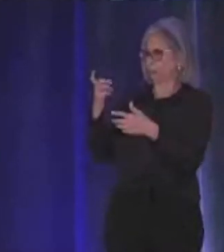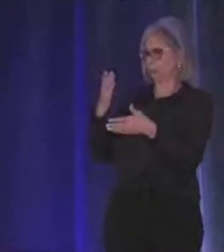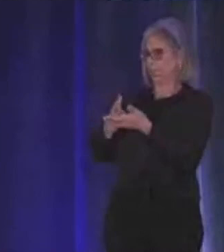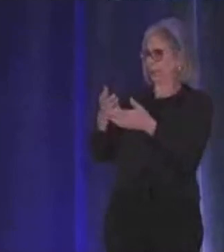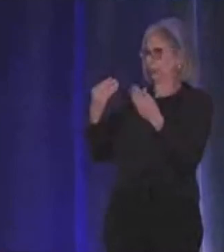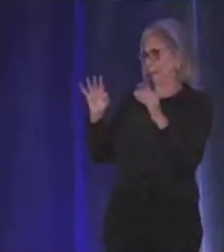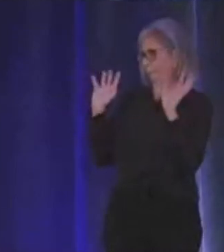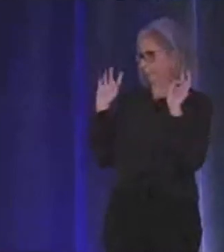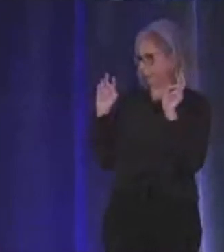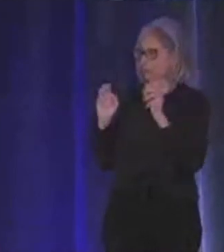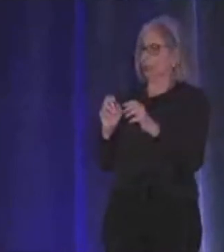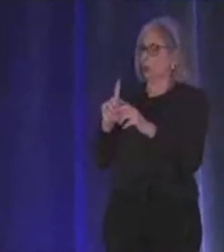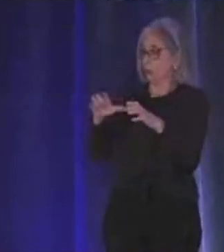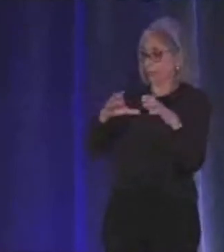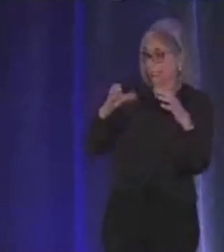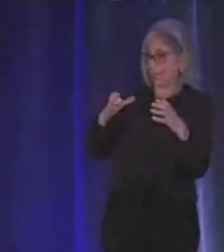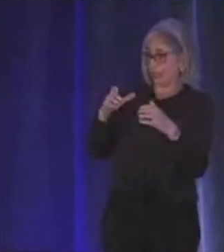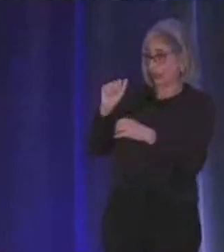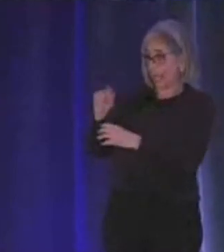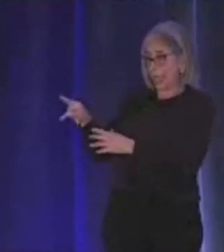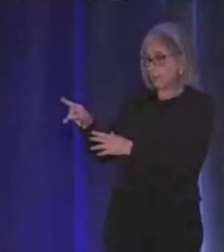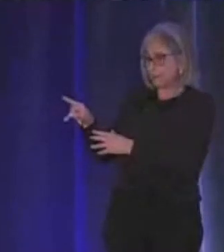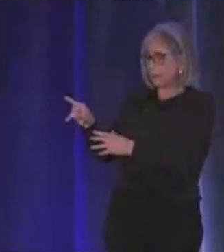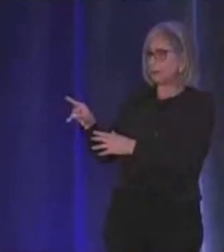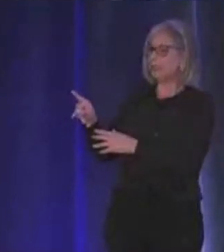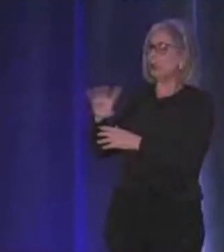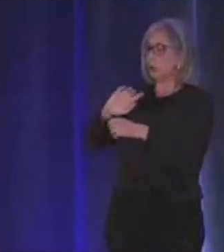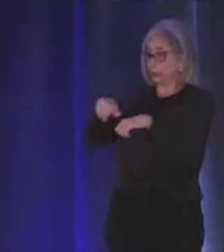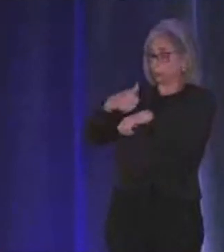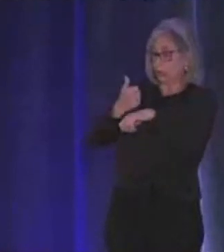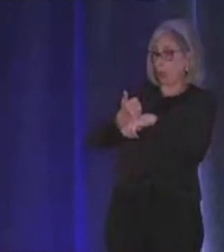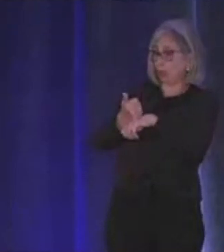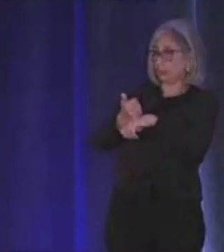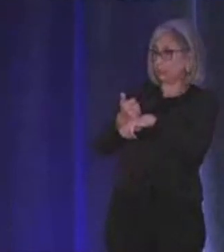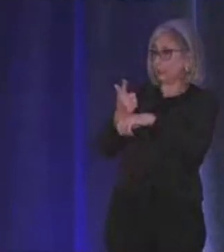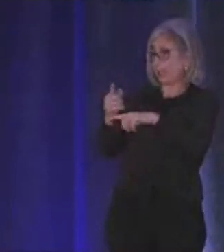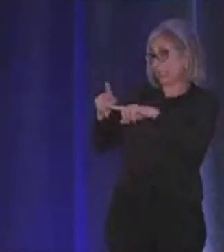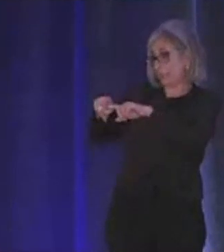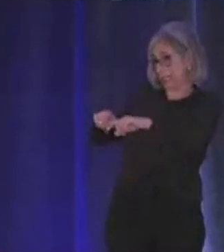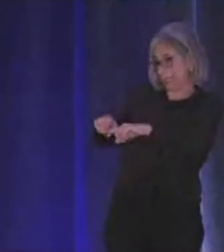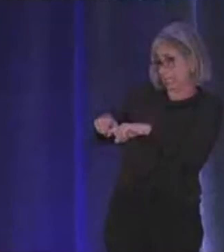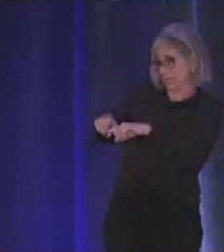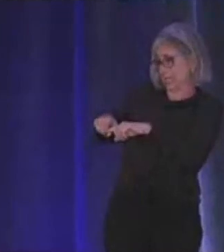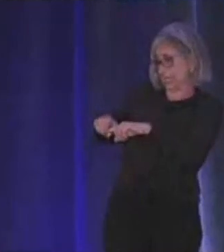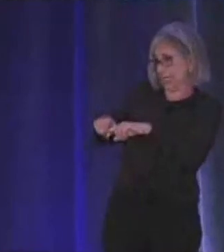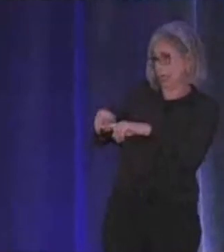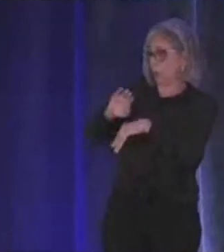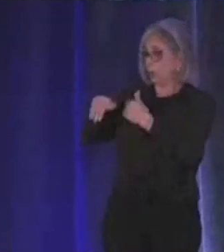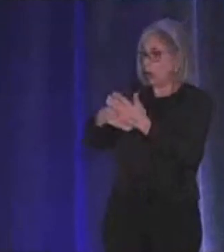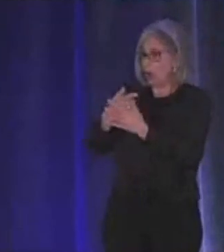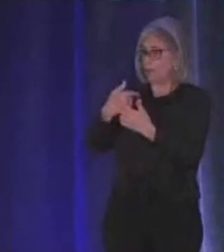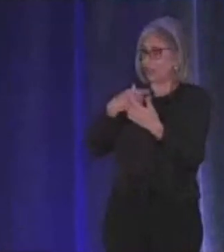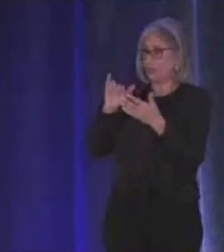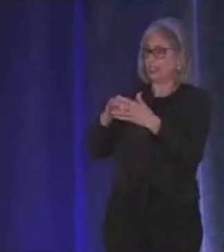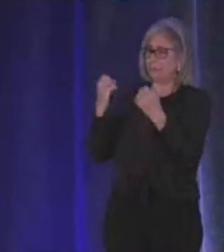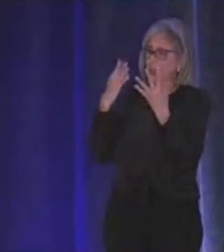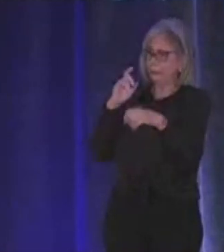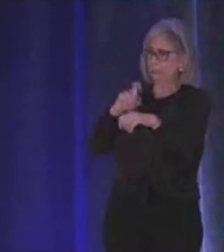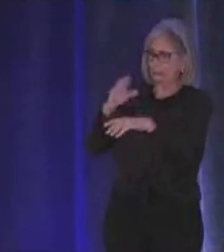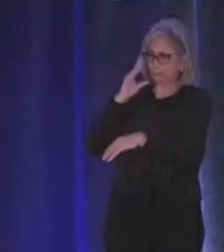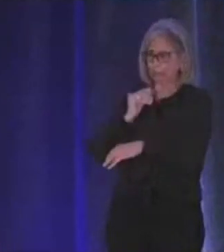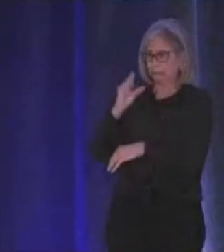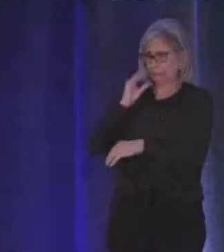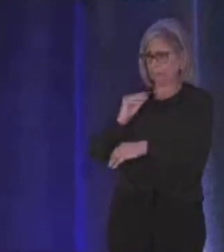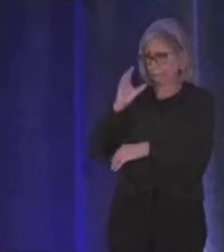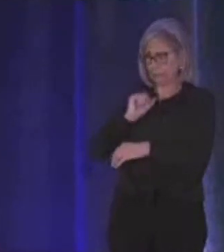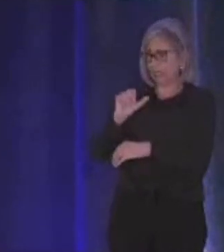And so with the container app, it will then be installed as a dependency. We all have done this several times, our